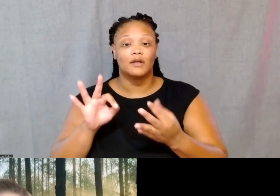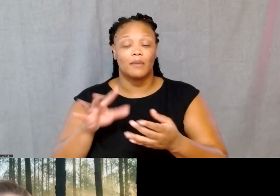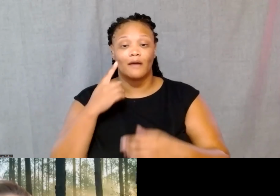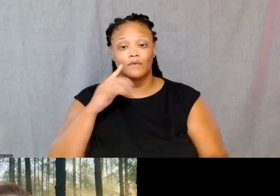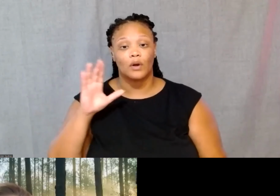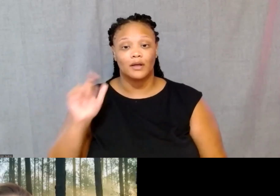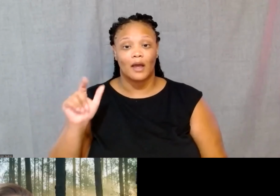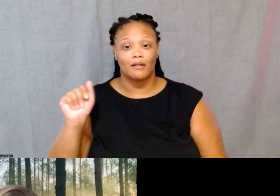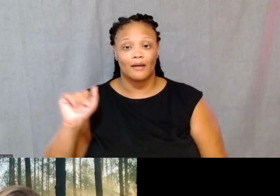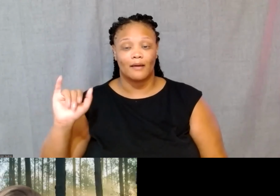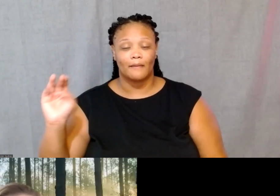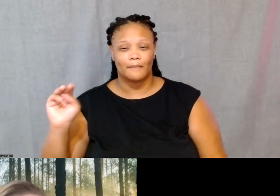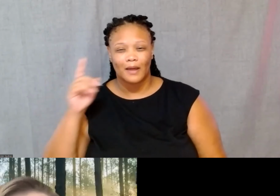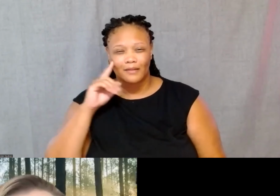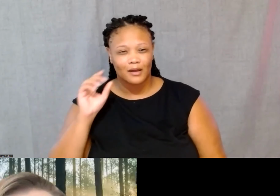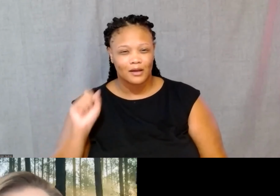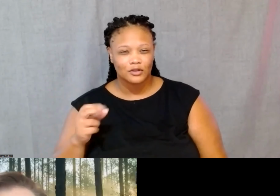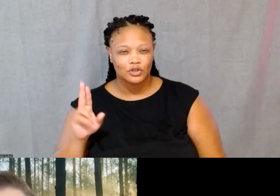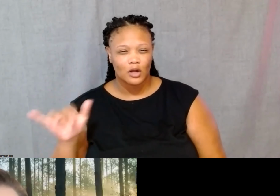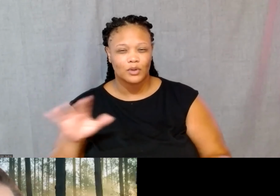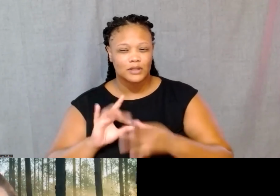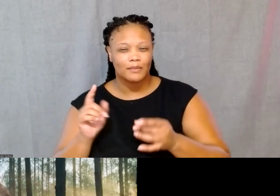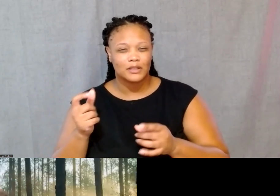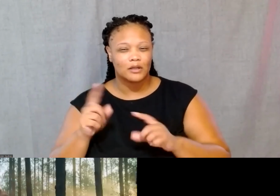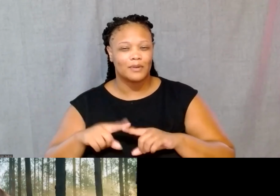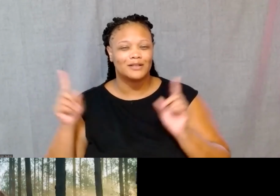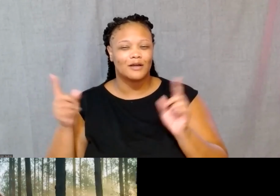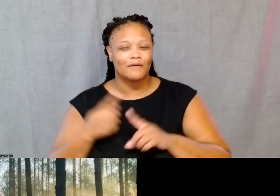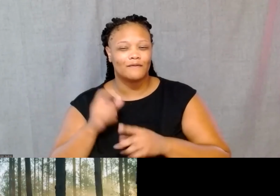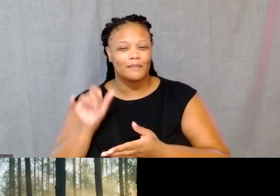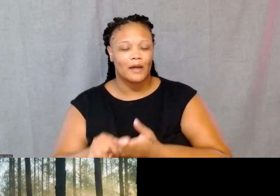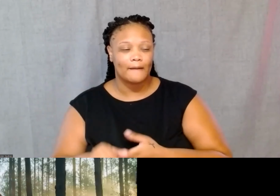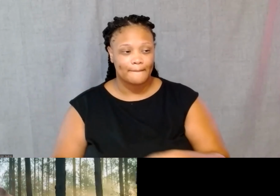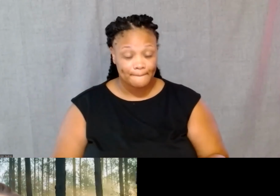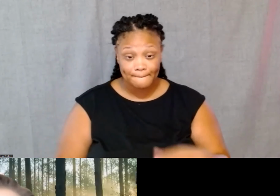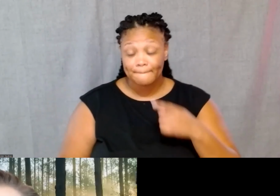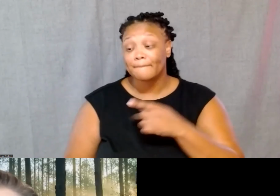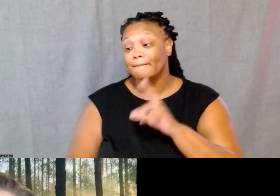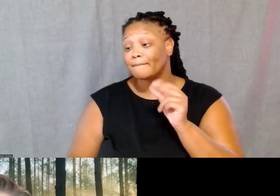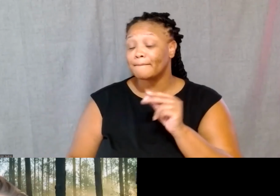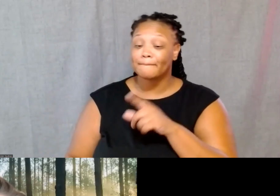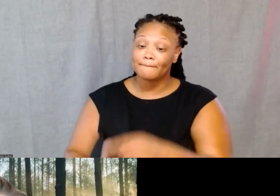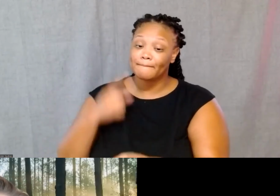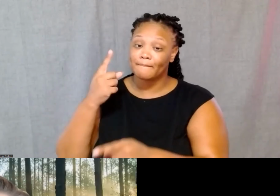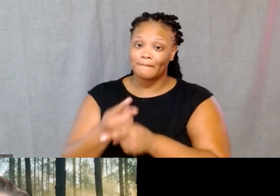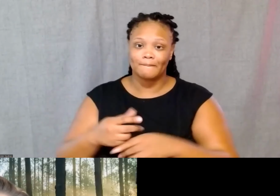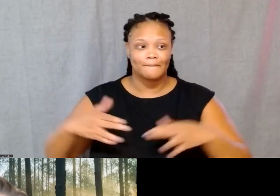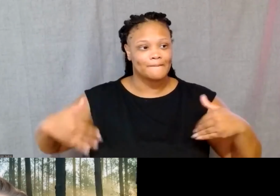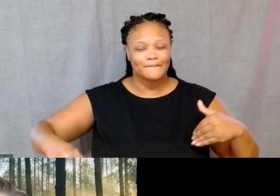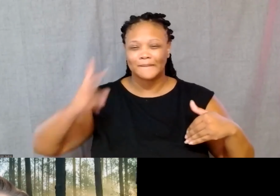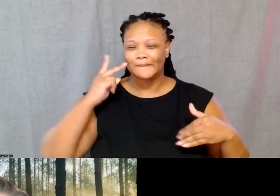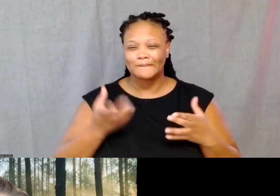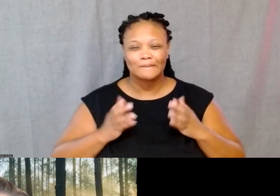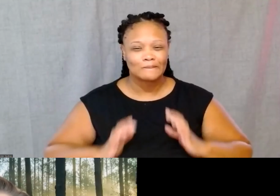think Sherry's comment is a little bit different from that. Right. No, that's right. I haven't seen a consumer